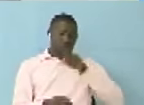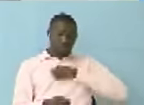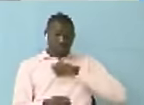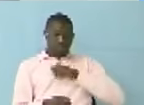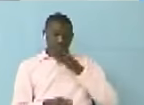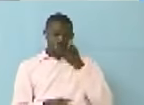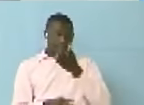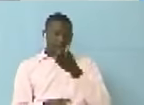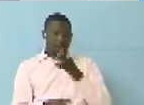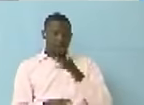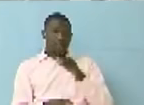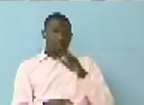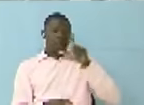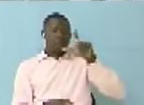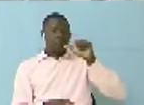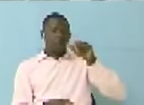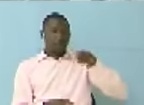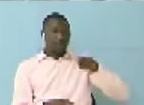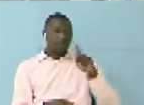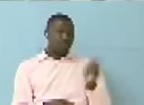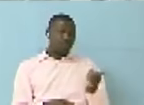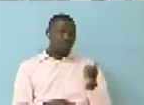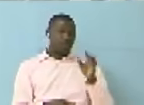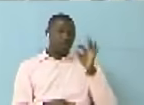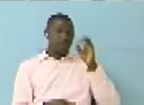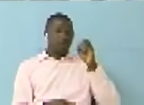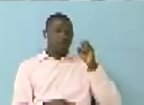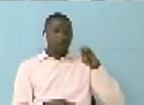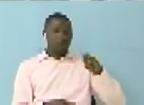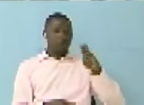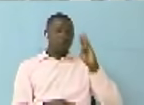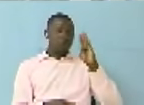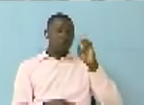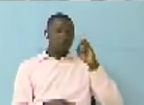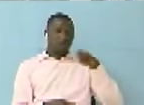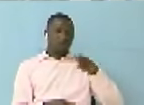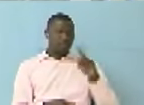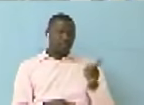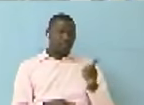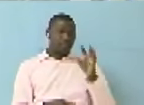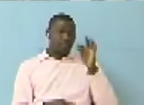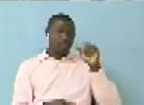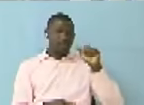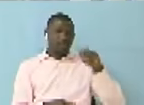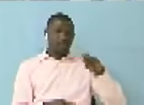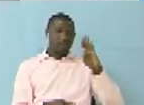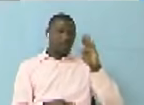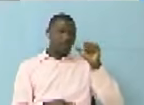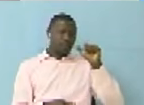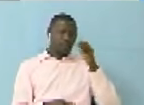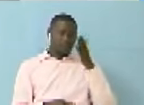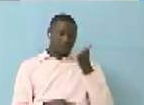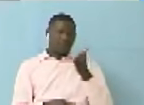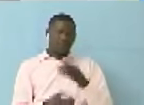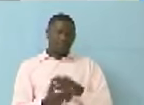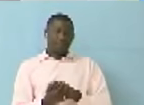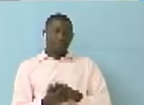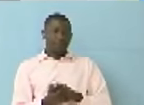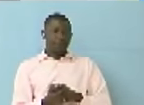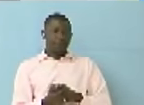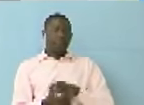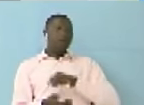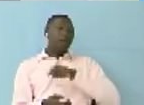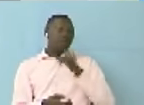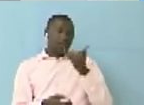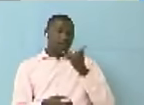jele. Yes, at the early part. Ah, ajuna wafangu, ajuna mafangu mbije. And there were other people. Anindo